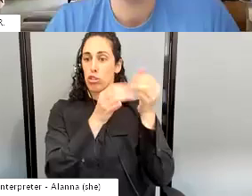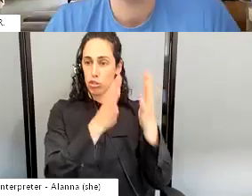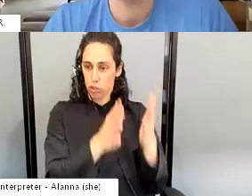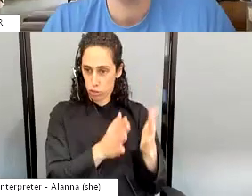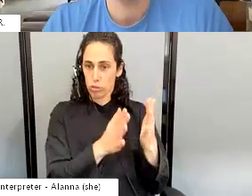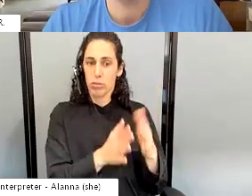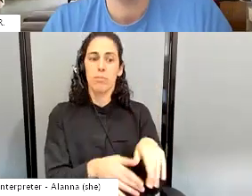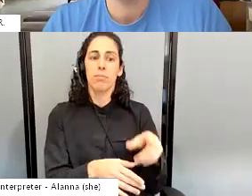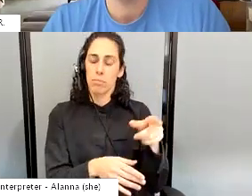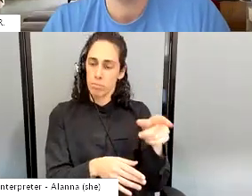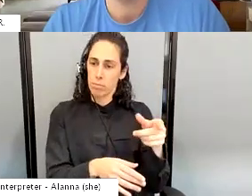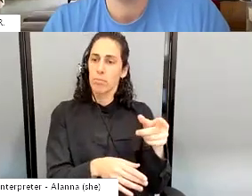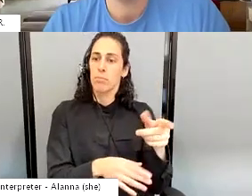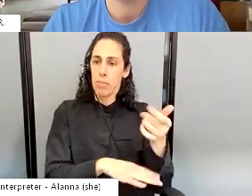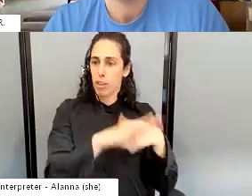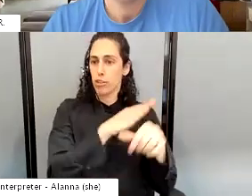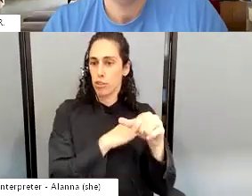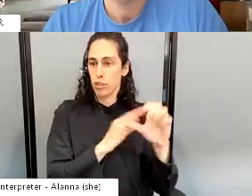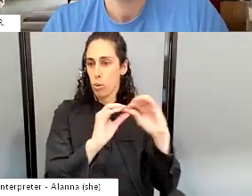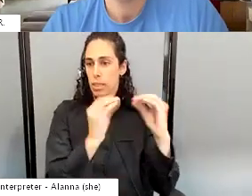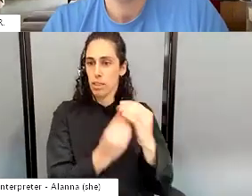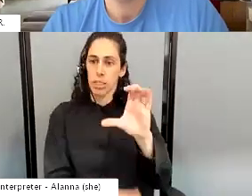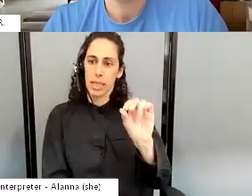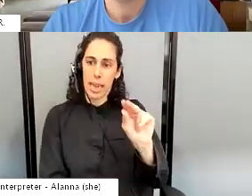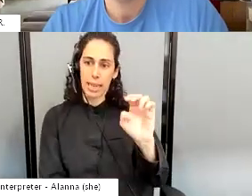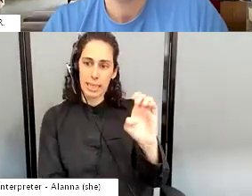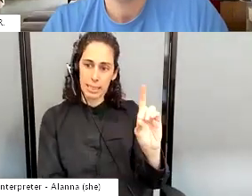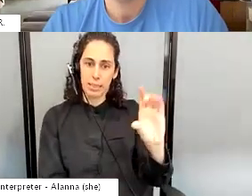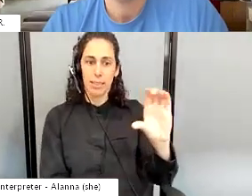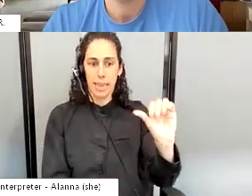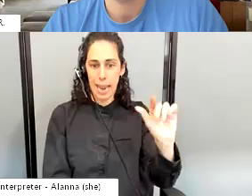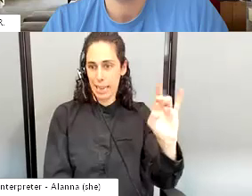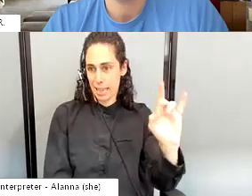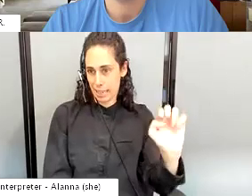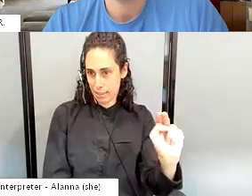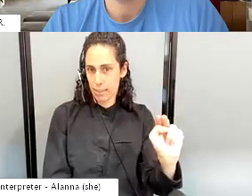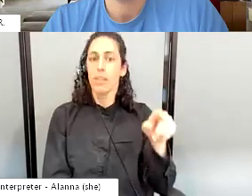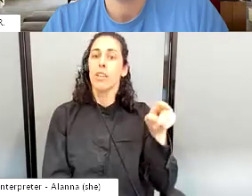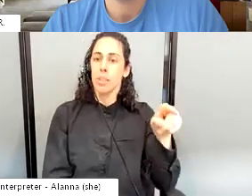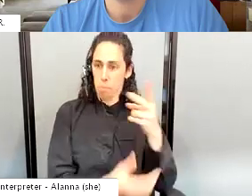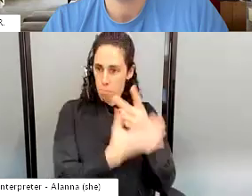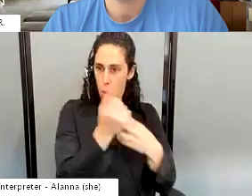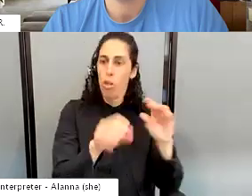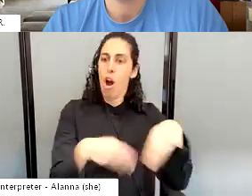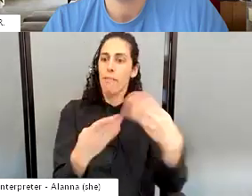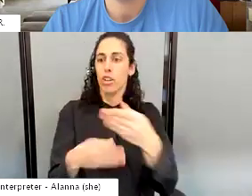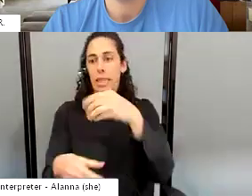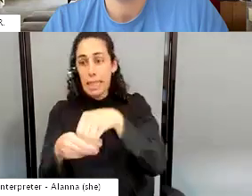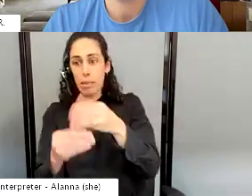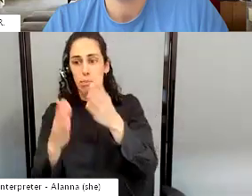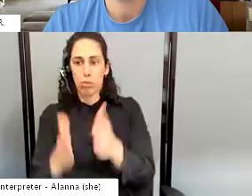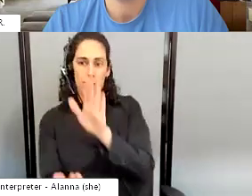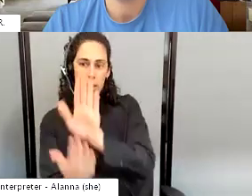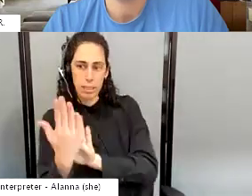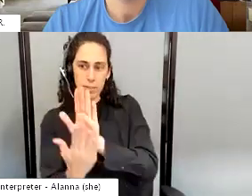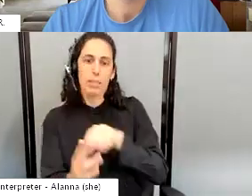workshops that are focused on increasing digital literacy. Janice has extensive experience. She's been a program director